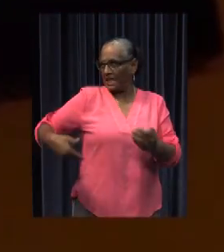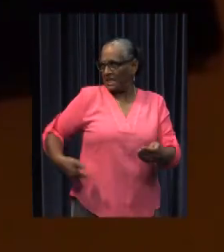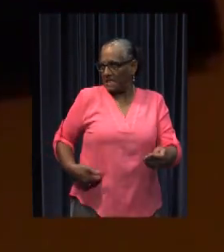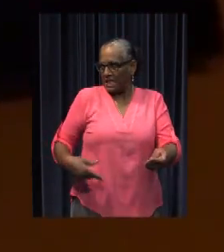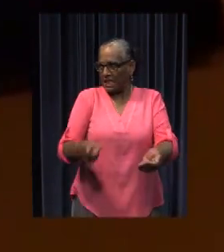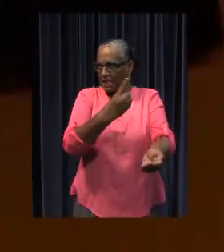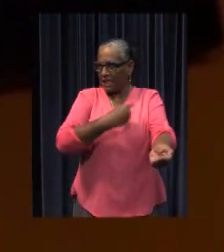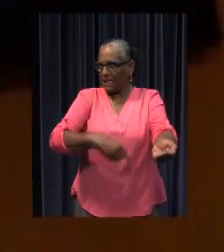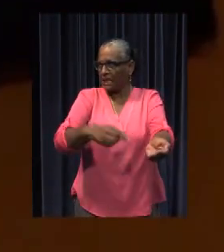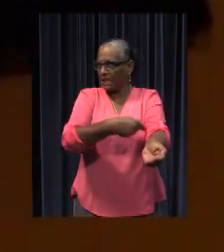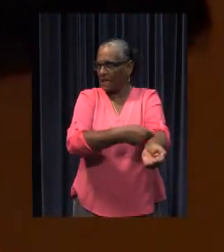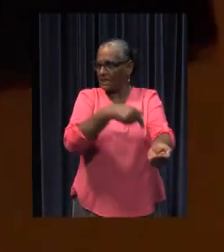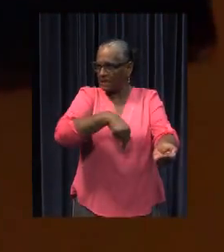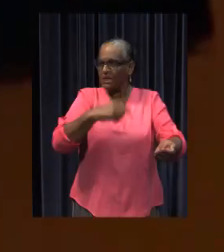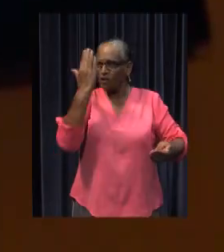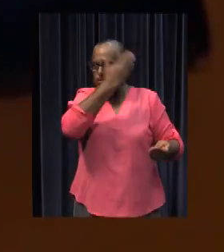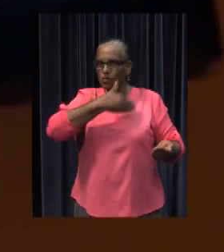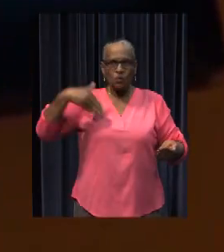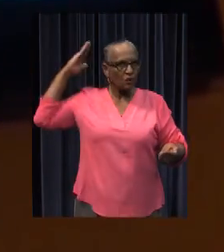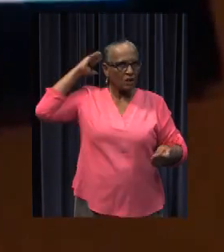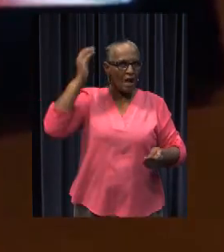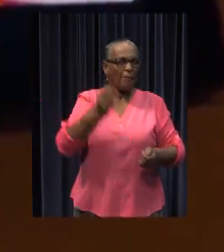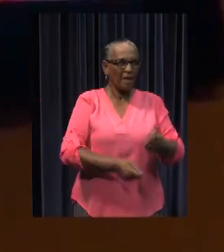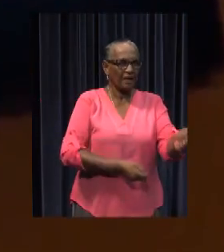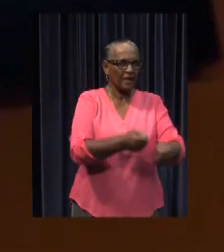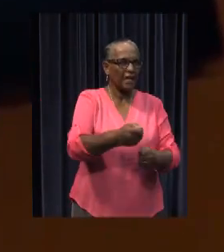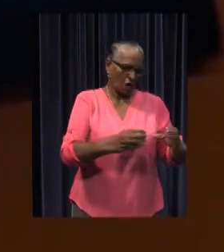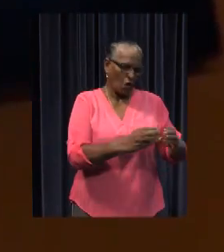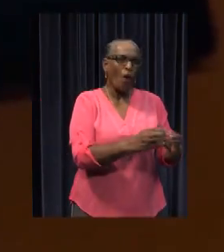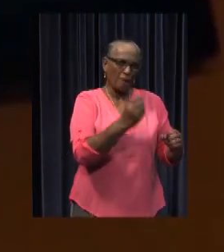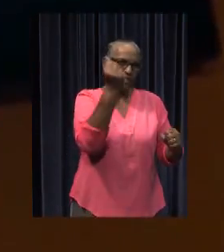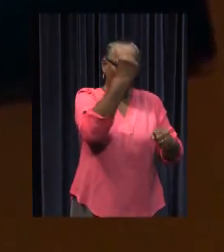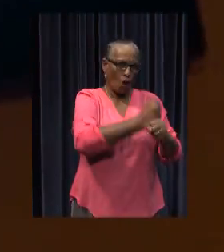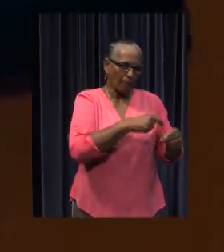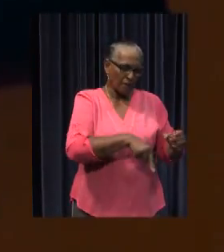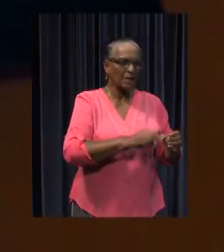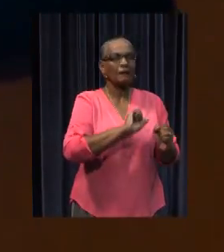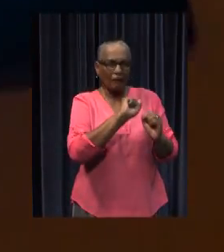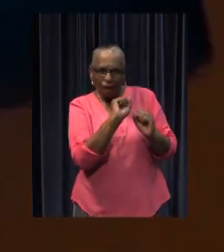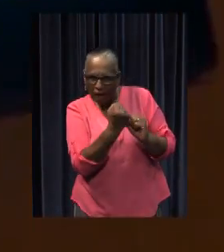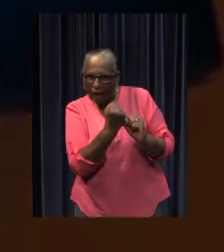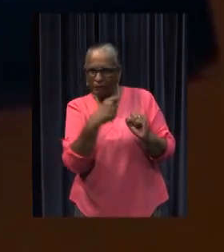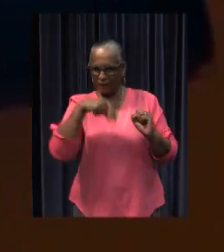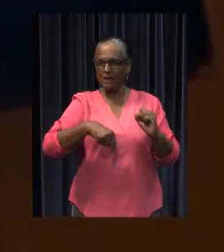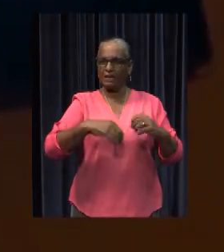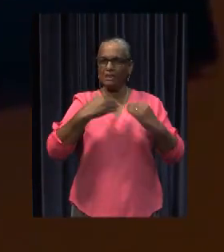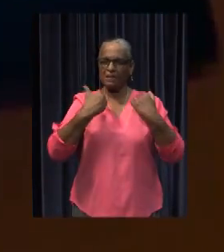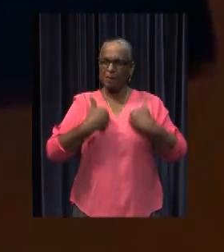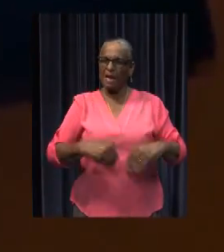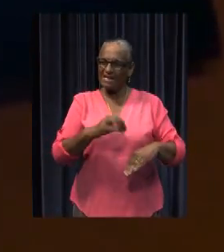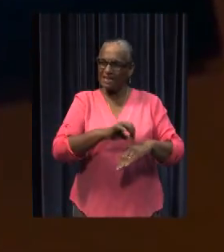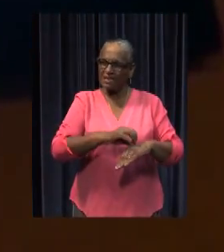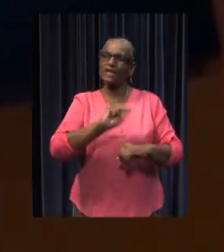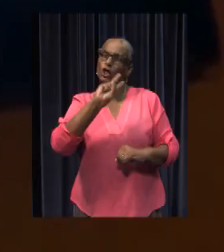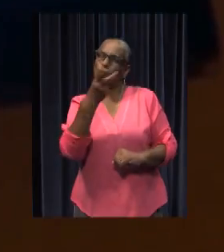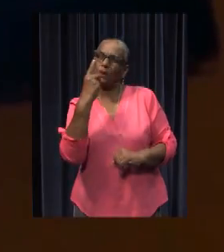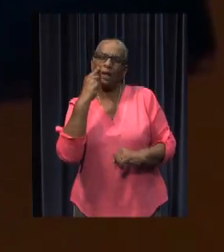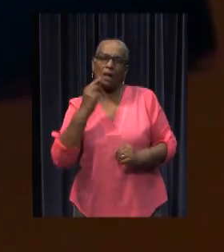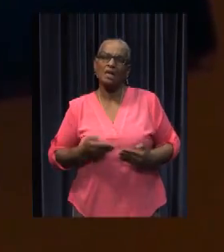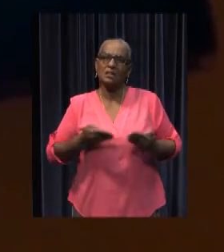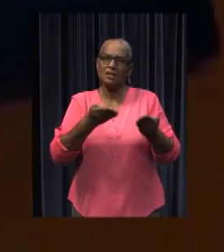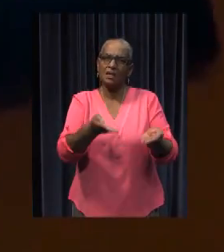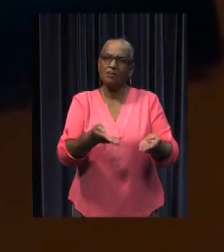increasing number of kidney dialysis patients in Suriname, the government installed a committee to allow these